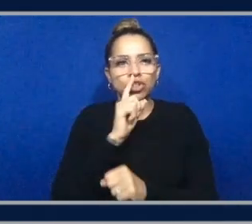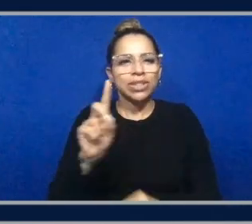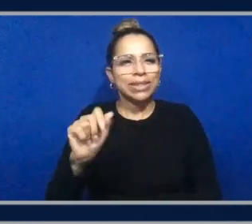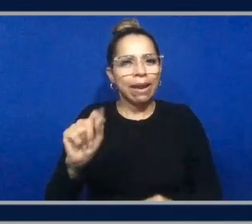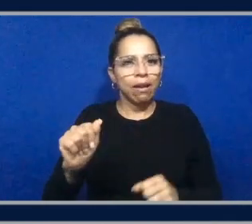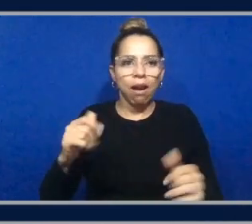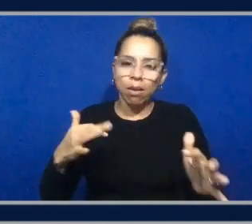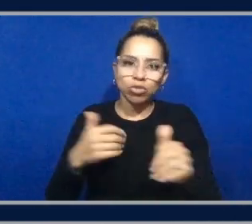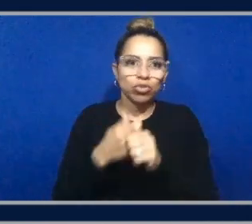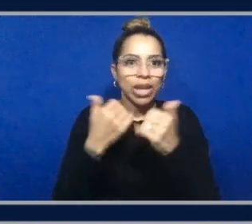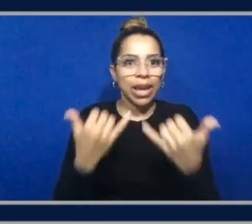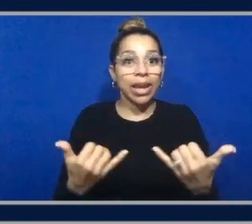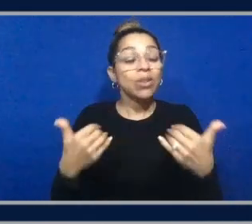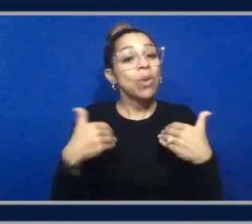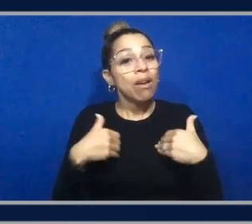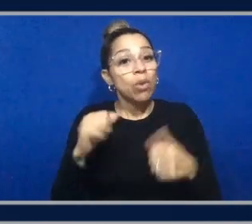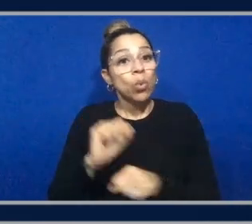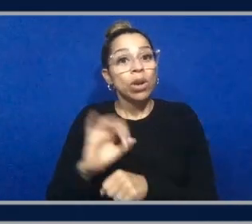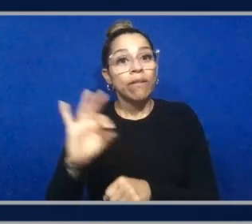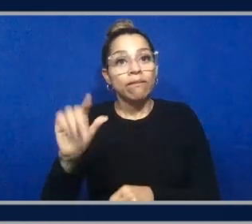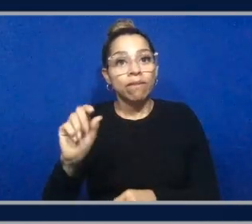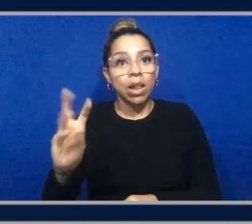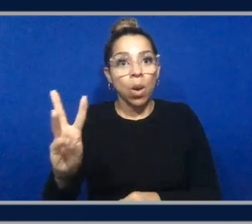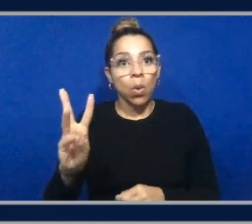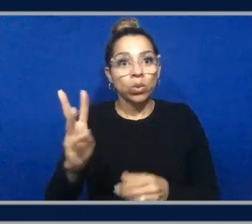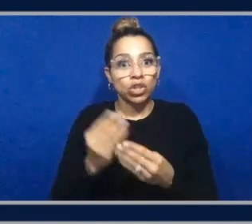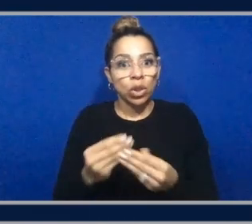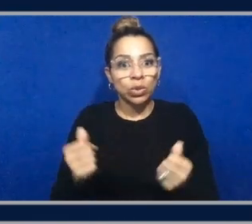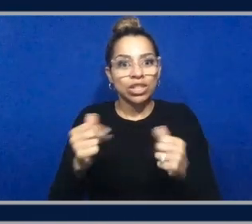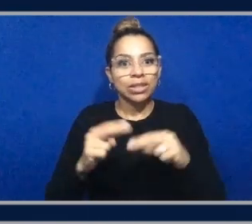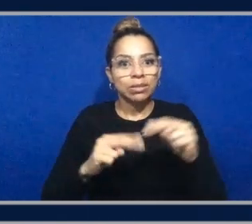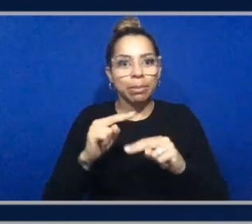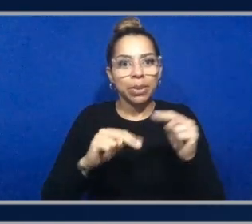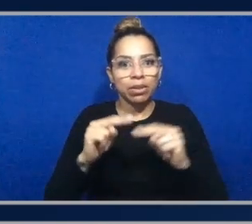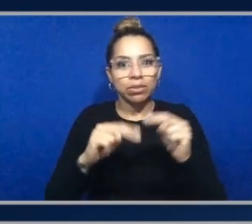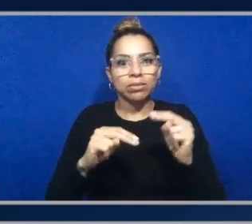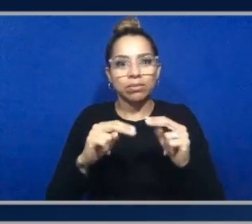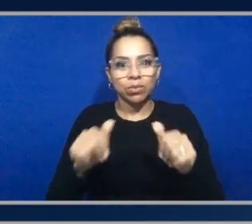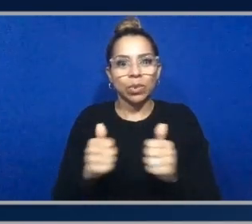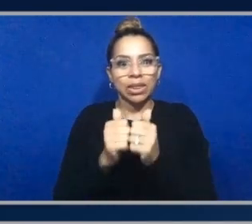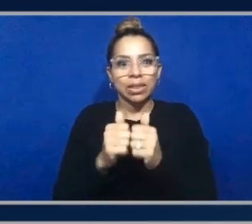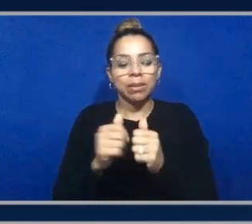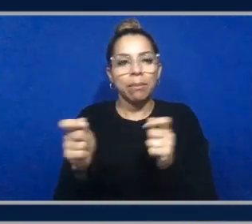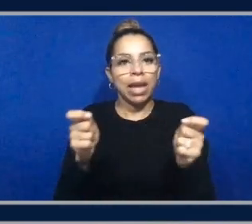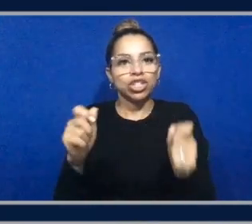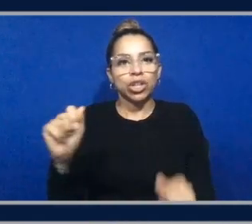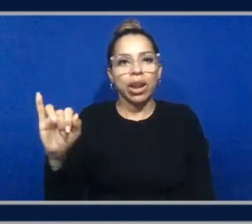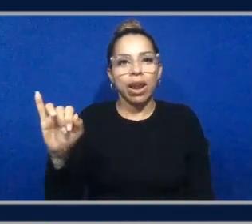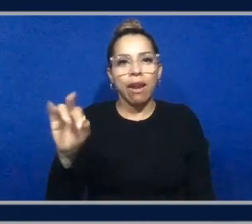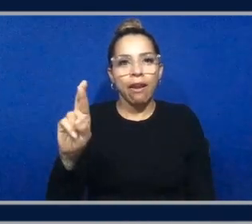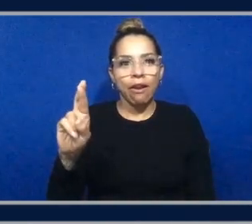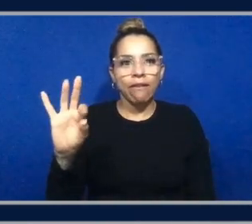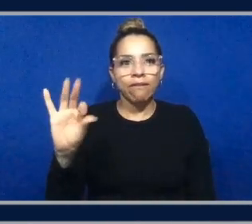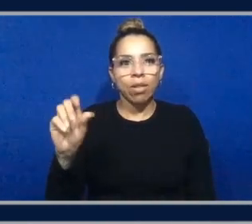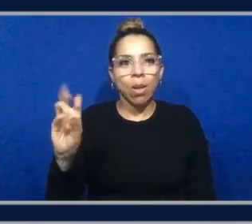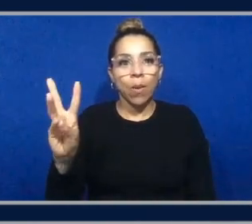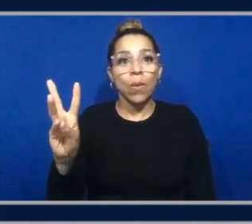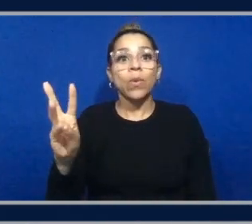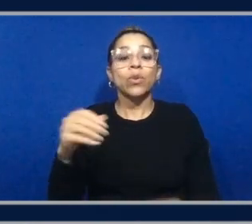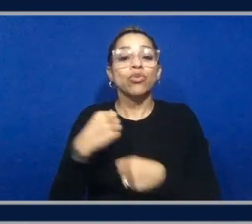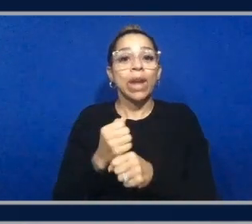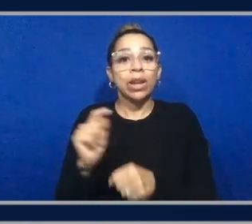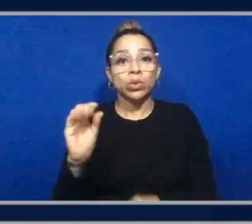workflow solution that is built on top of Managed Airflow. So basically, you can use the tool to create workflows and you